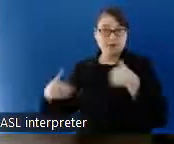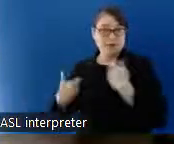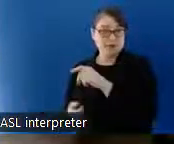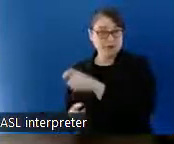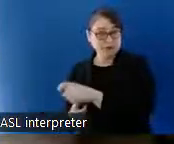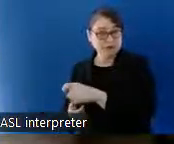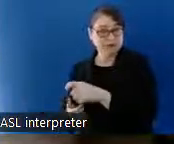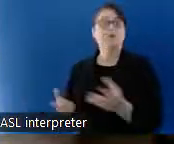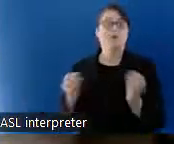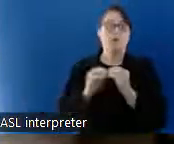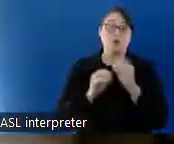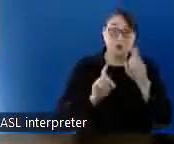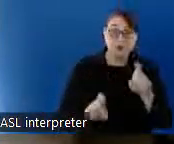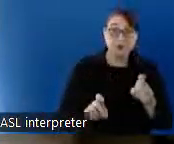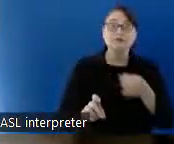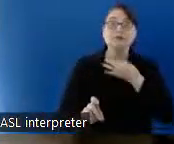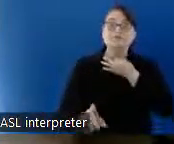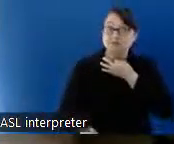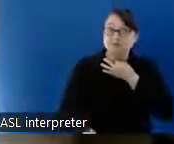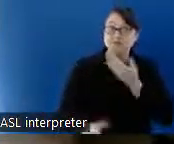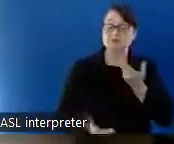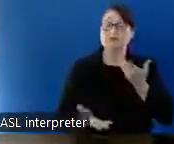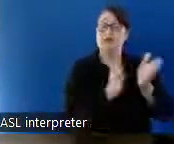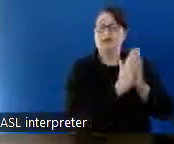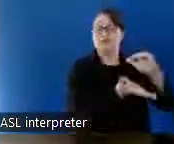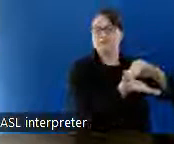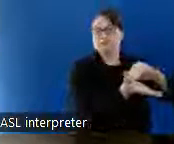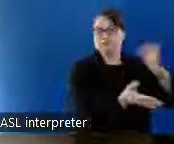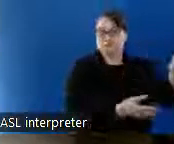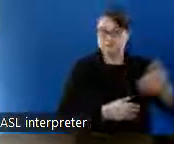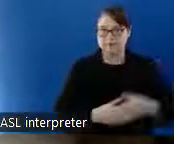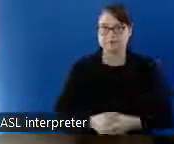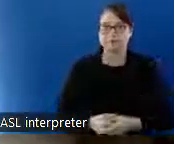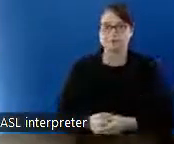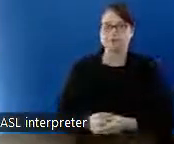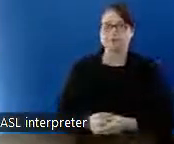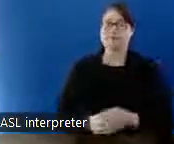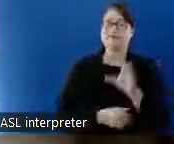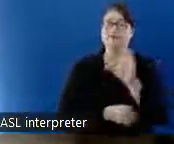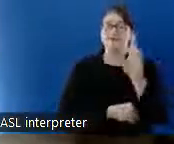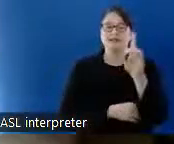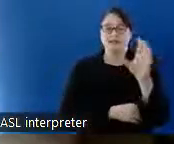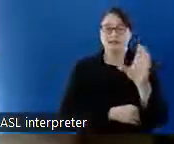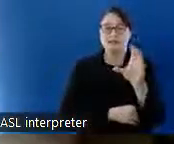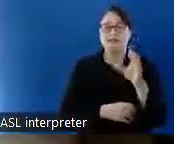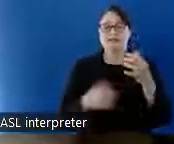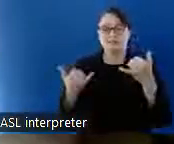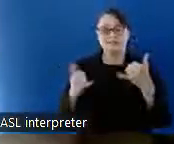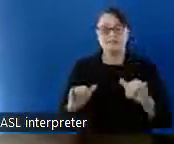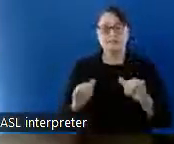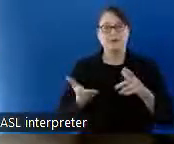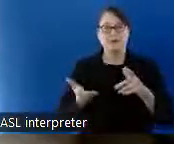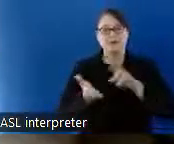To reduce stigma, CDC is being transparent with the data we have on diagnosis of monkeypox cases, what we know